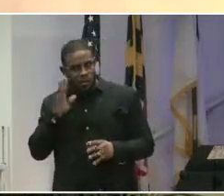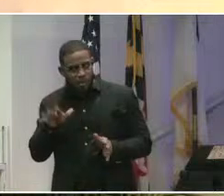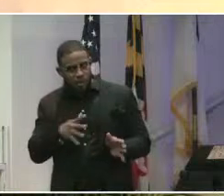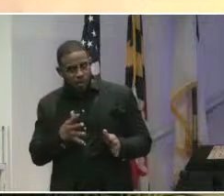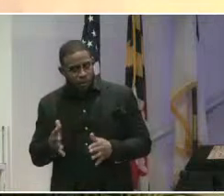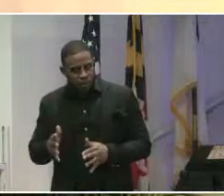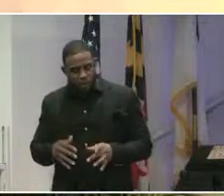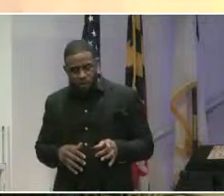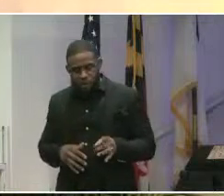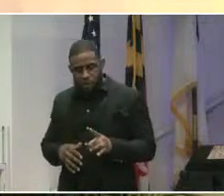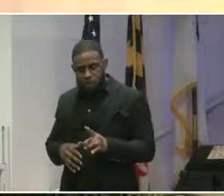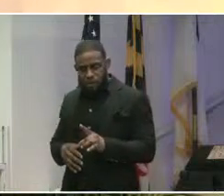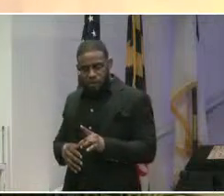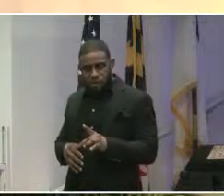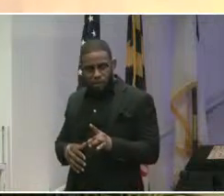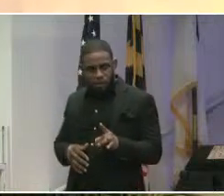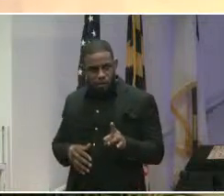wind.